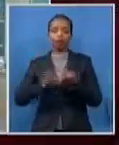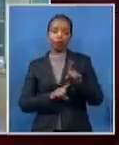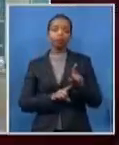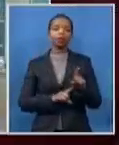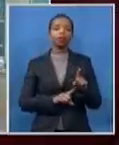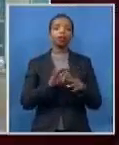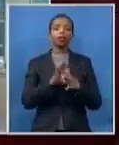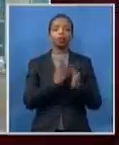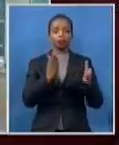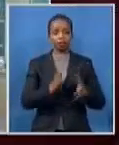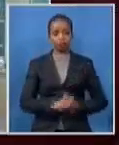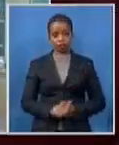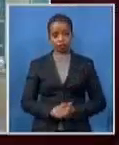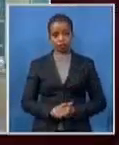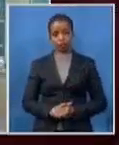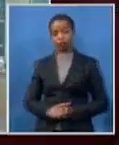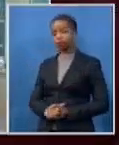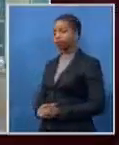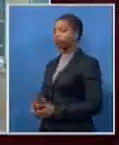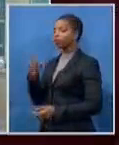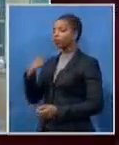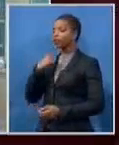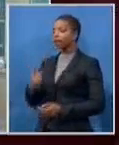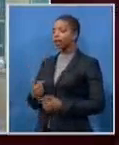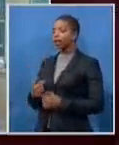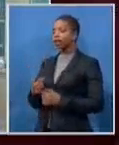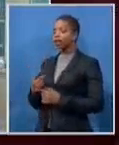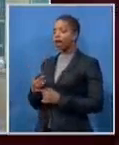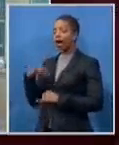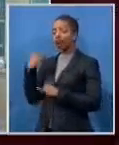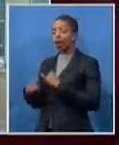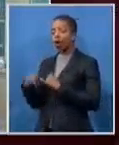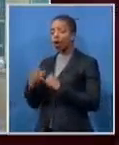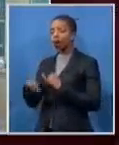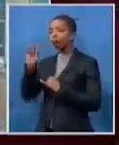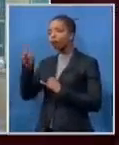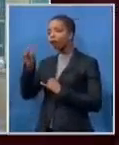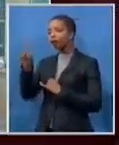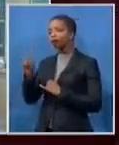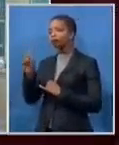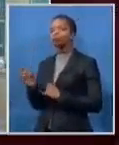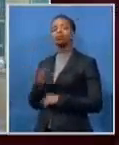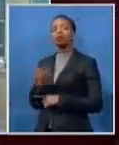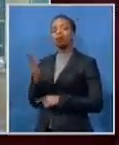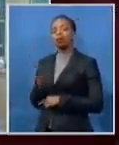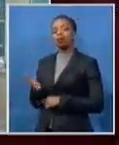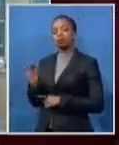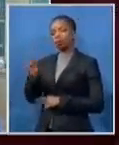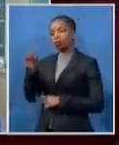your study asserts are being we are asking in relation to job creation?